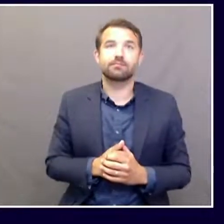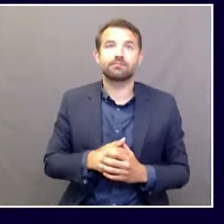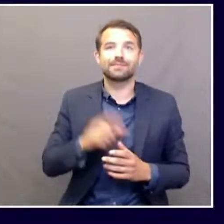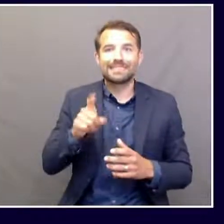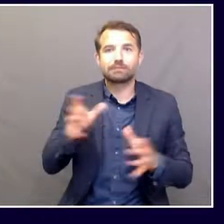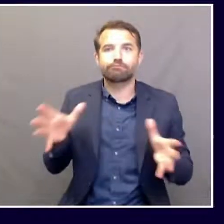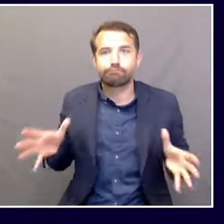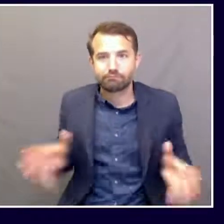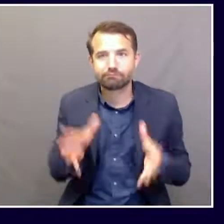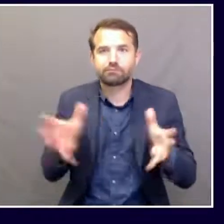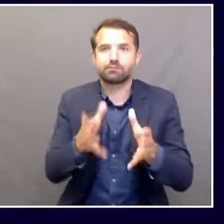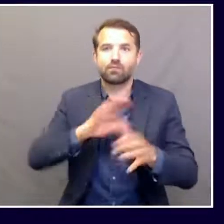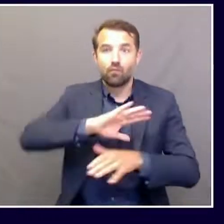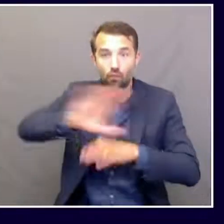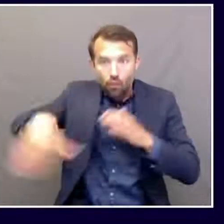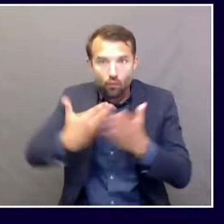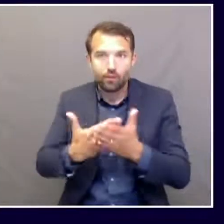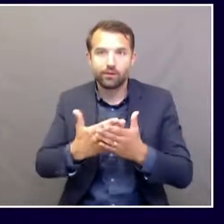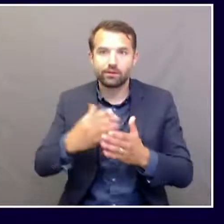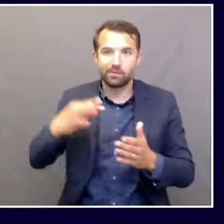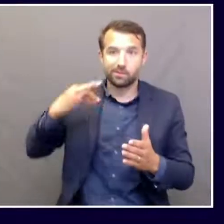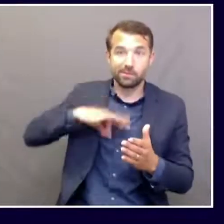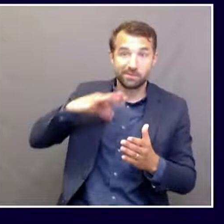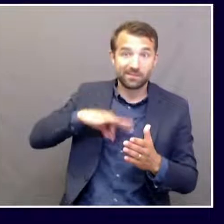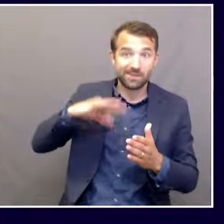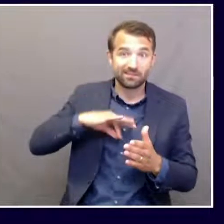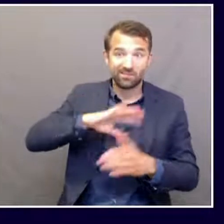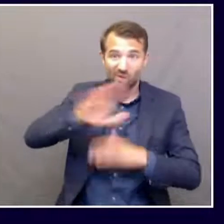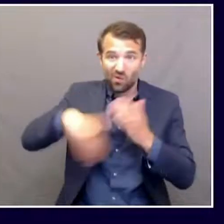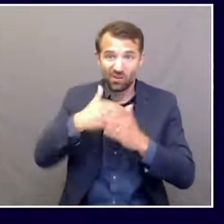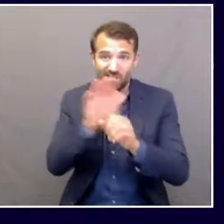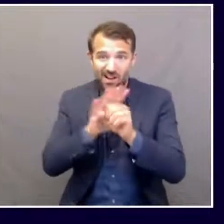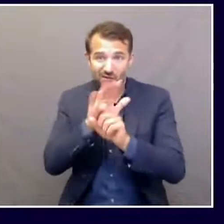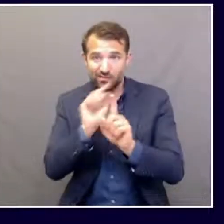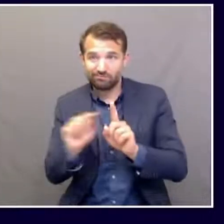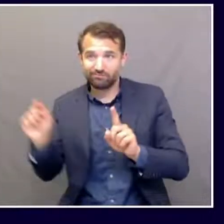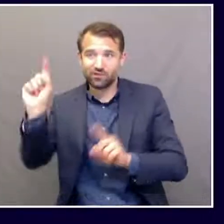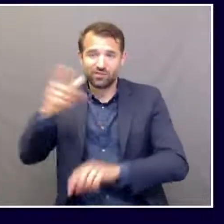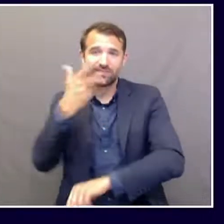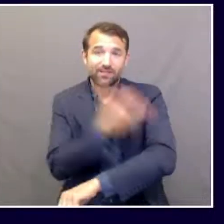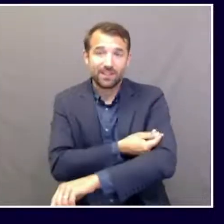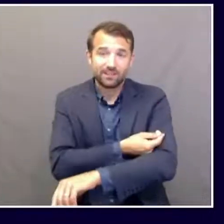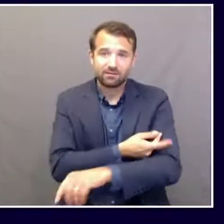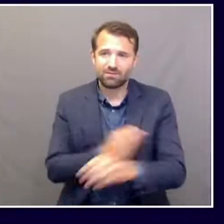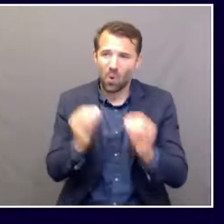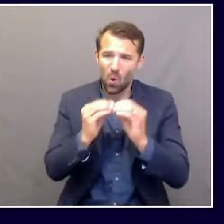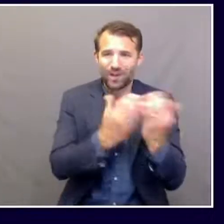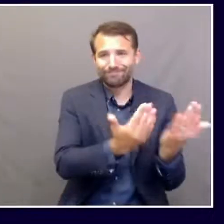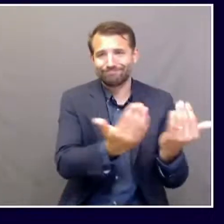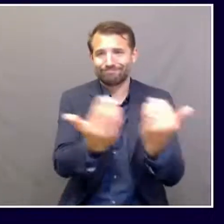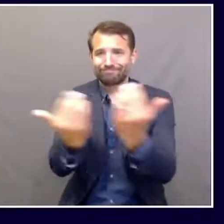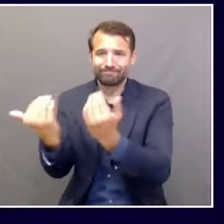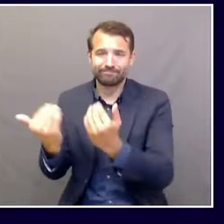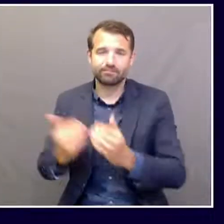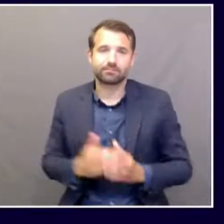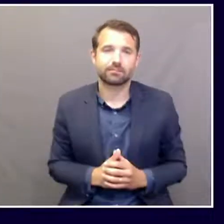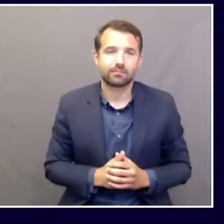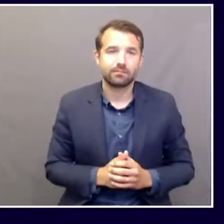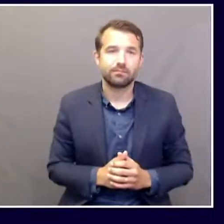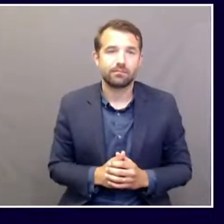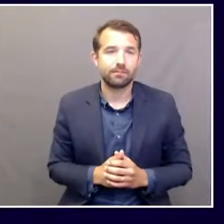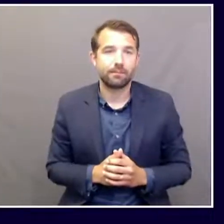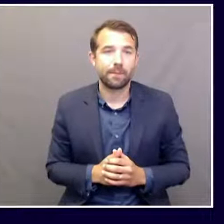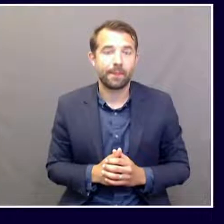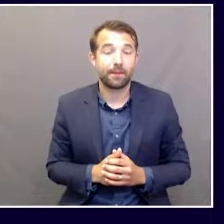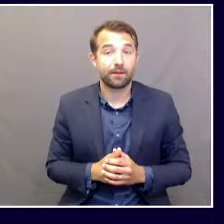up and prevent those surges from happening. The second thing is we are not relaxing our look at those data. We